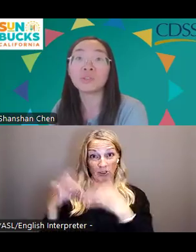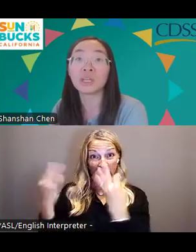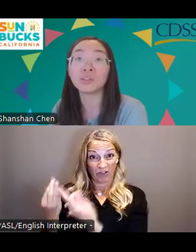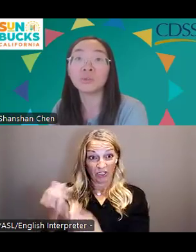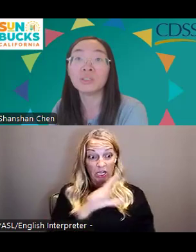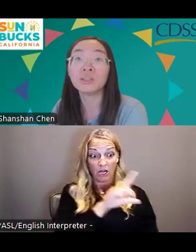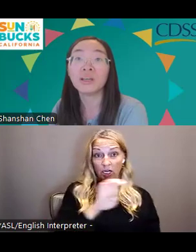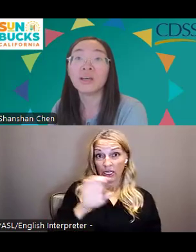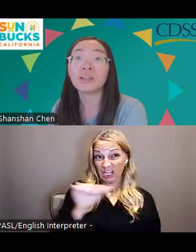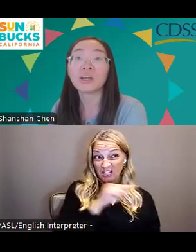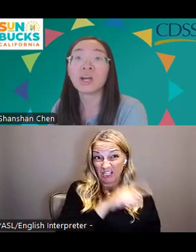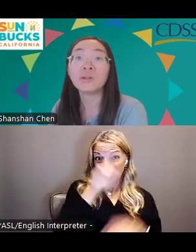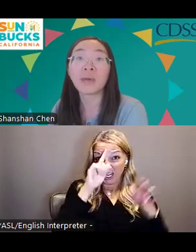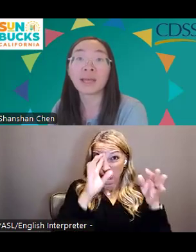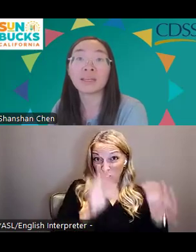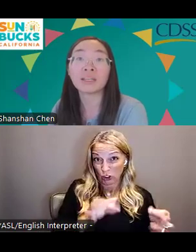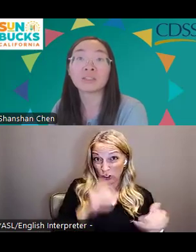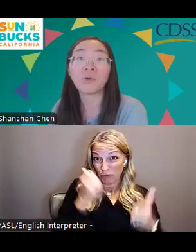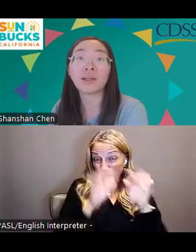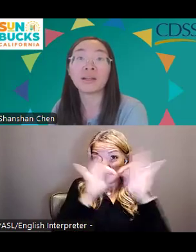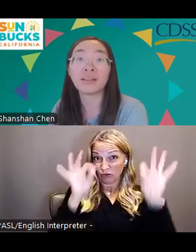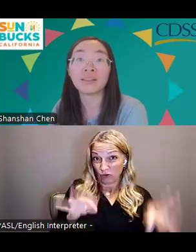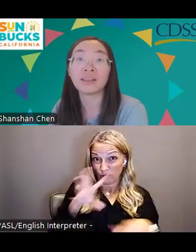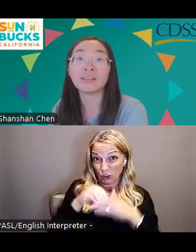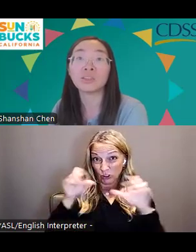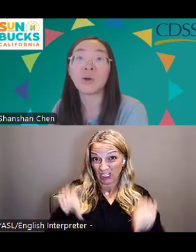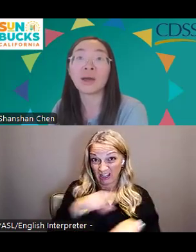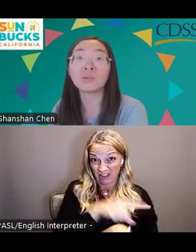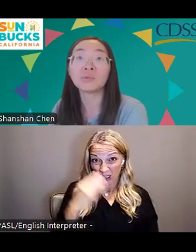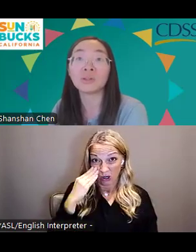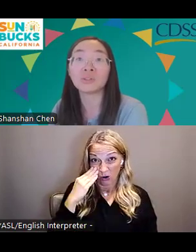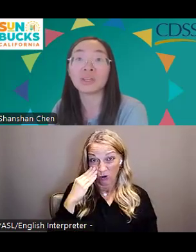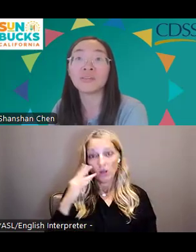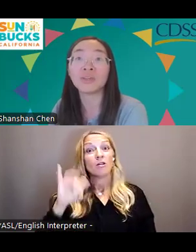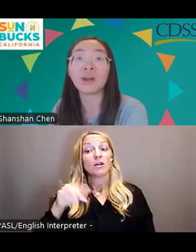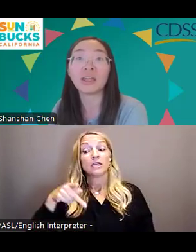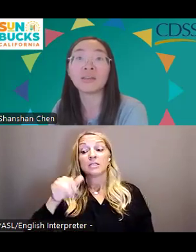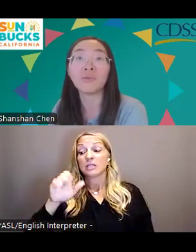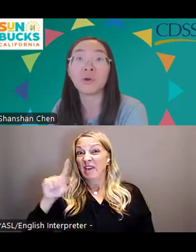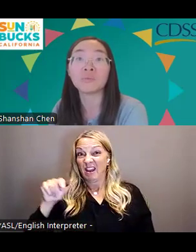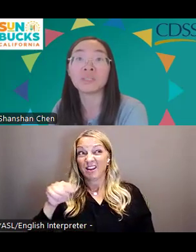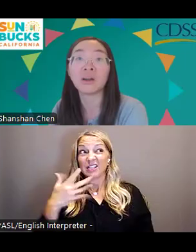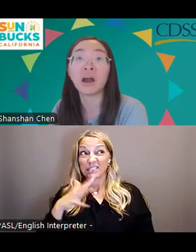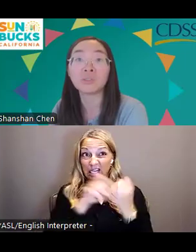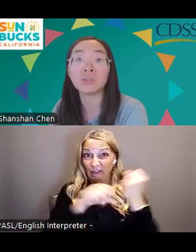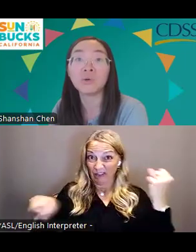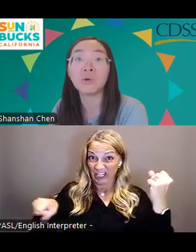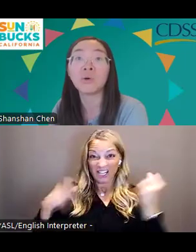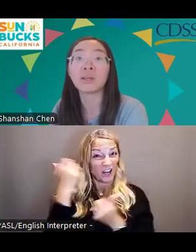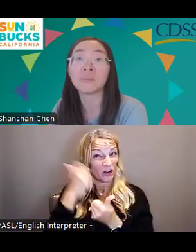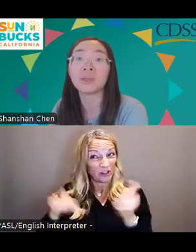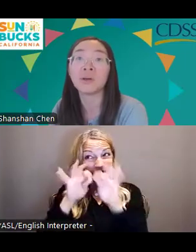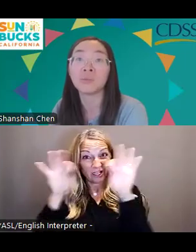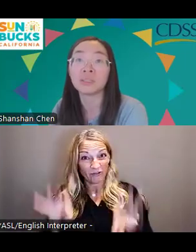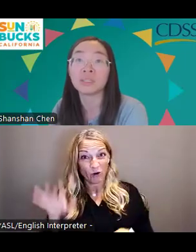which forms to include? The current packet is quite lengthy, so I was wondering if there are any forms that are